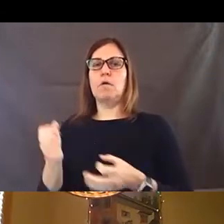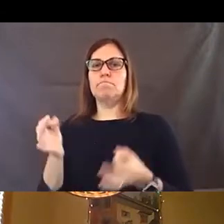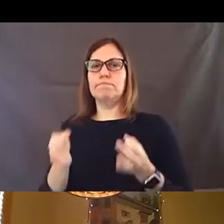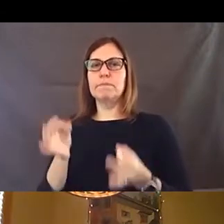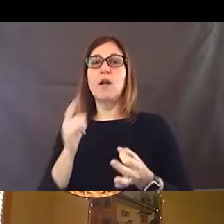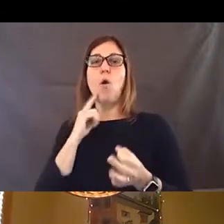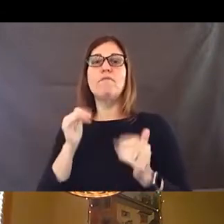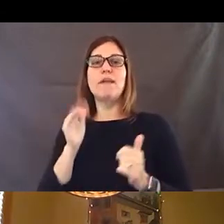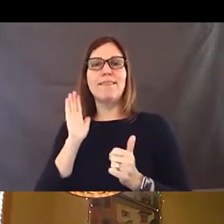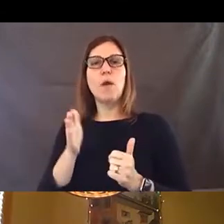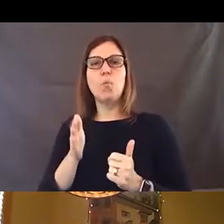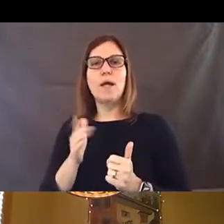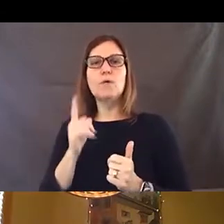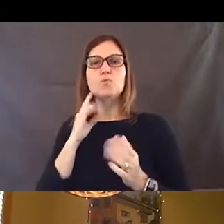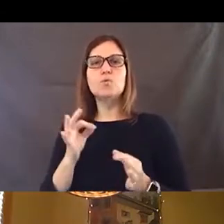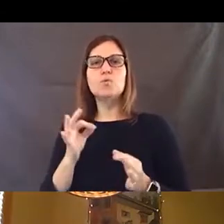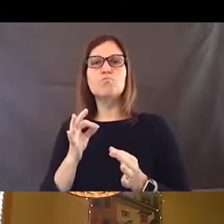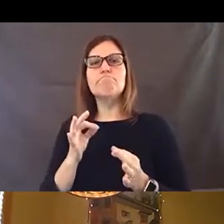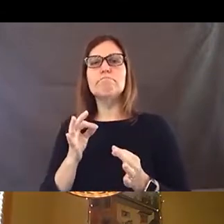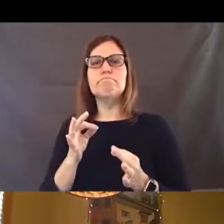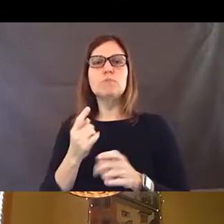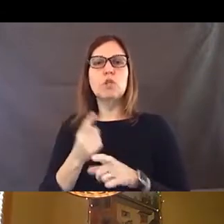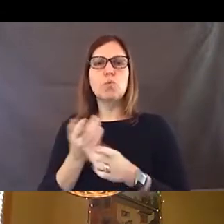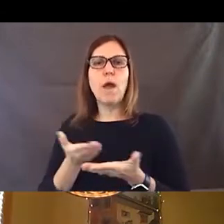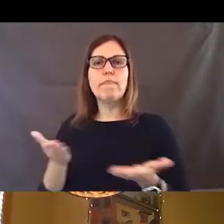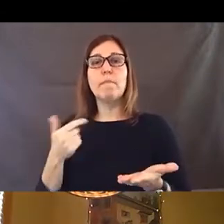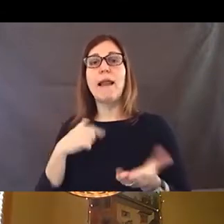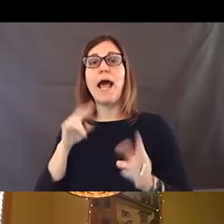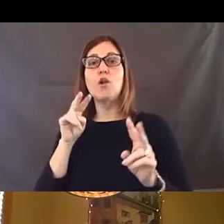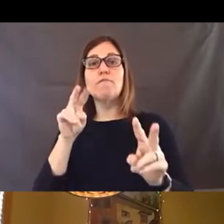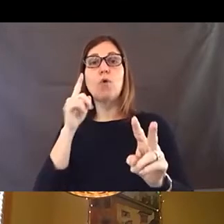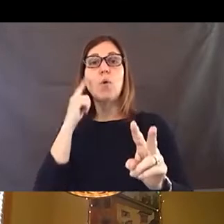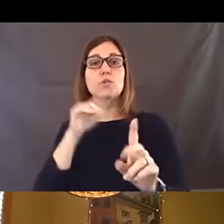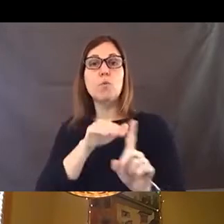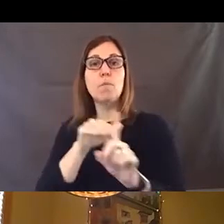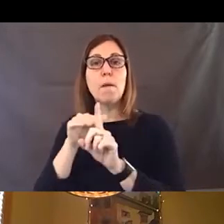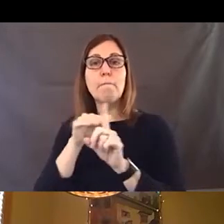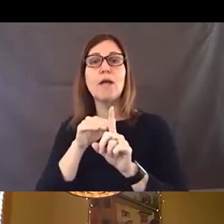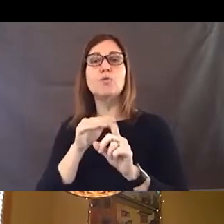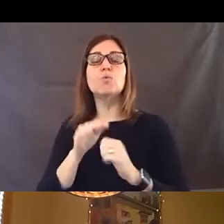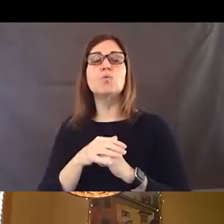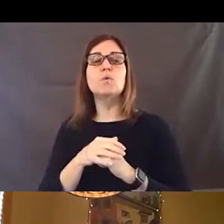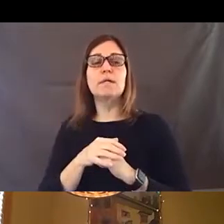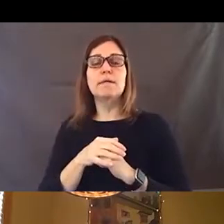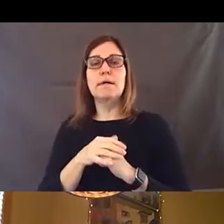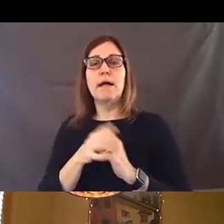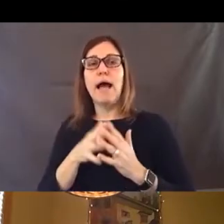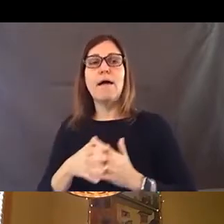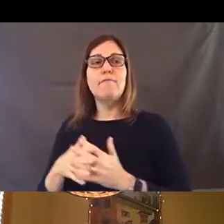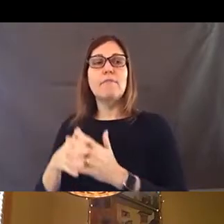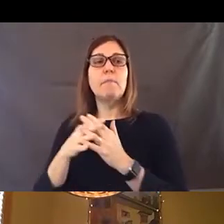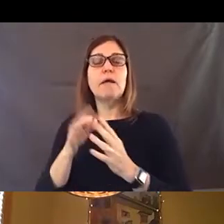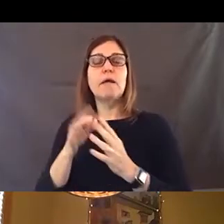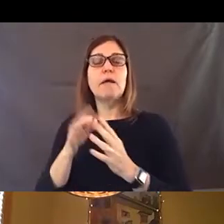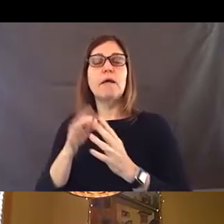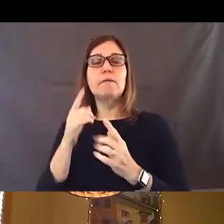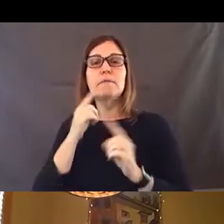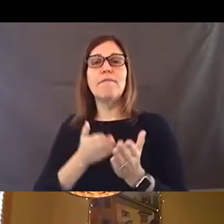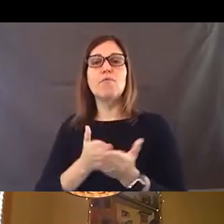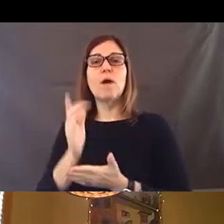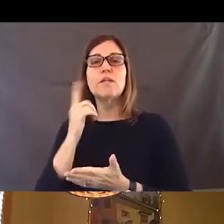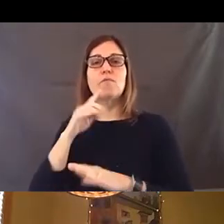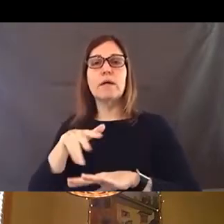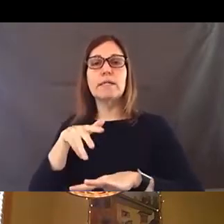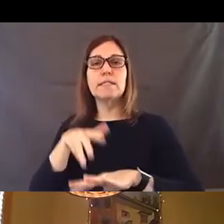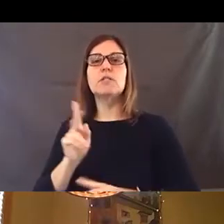thing. So I move forward to remind you of the American Declaration of the Rights of Indigenous People. And the United